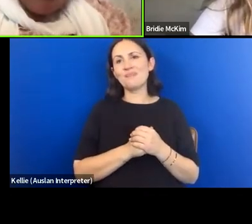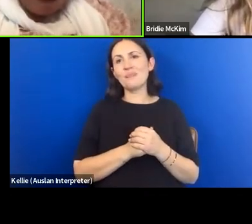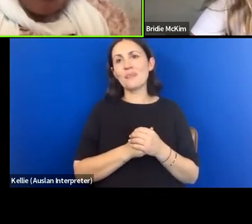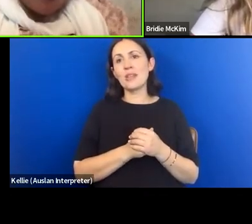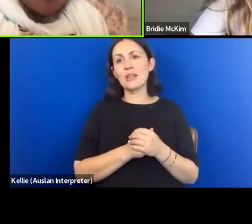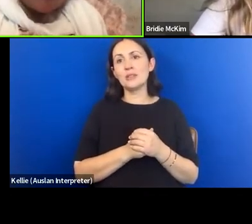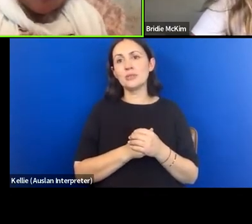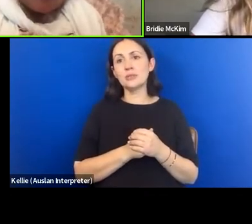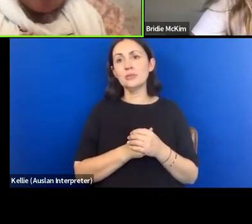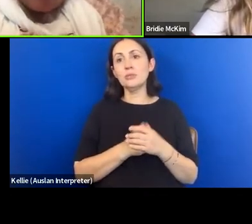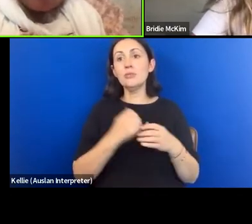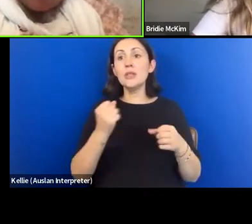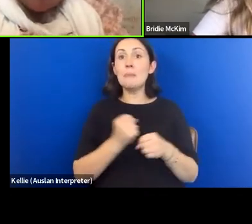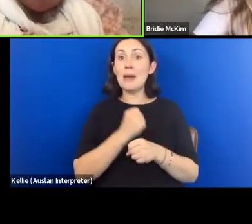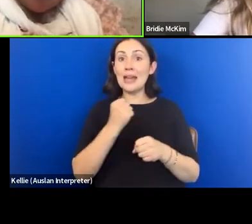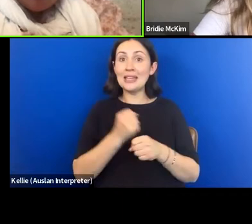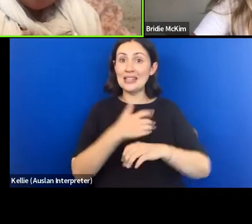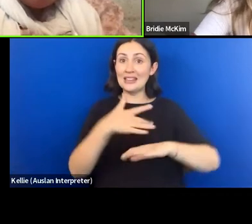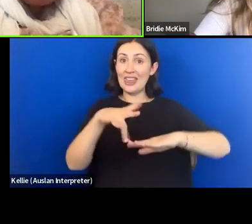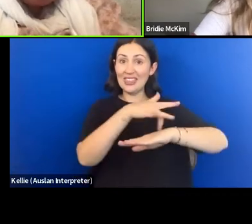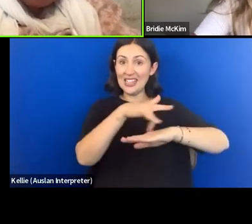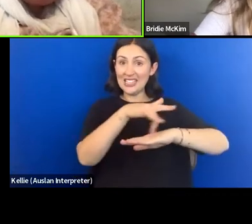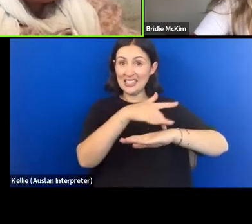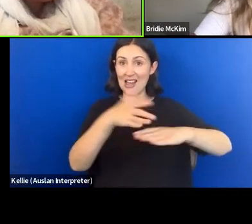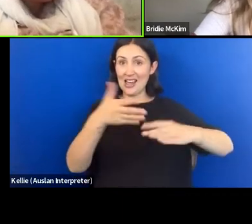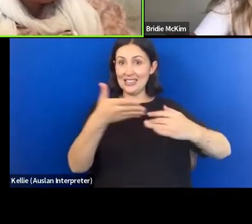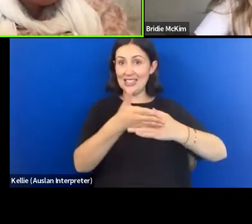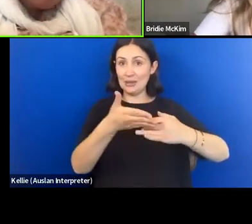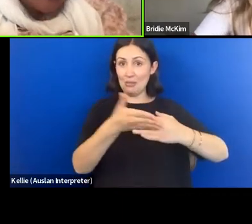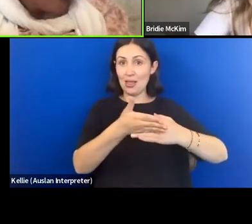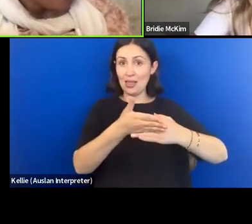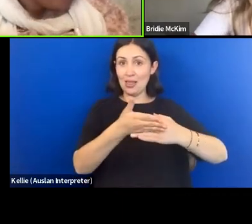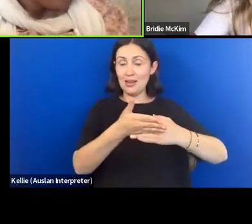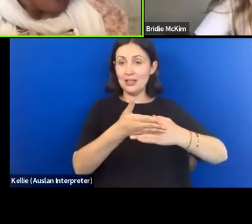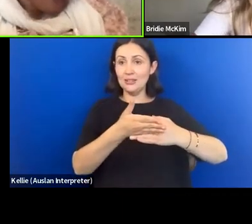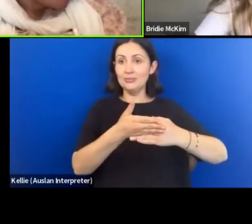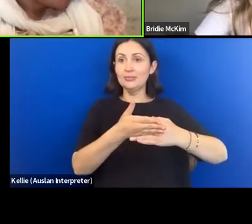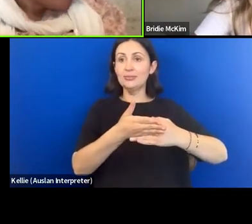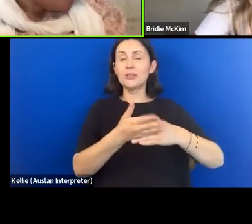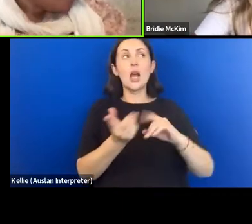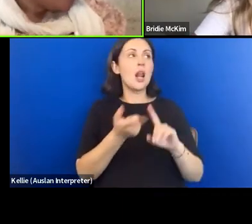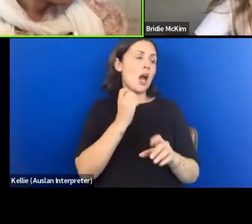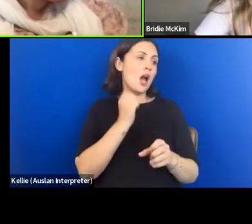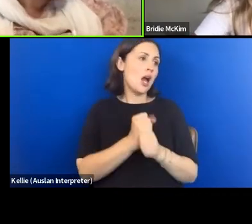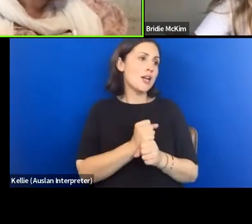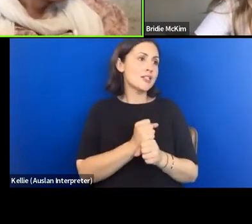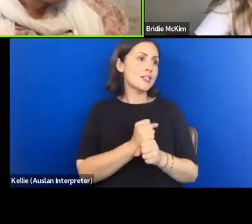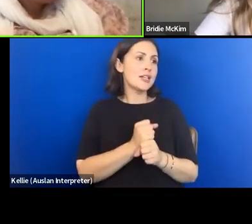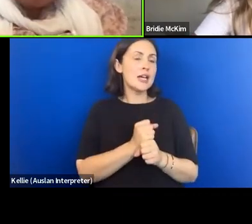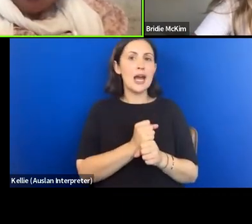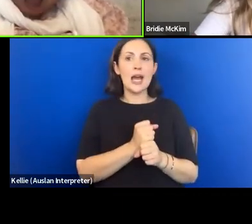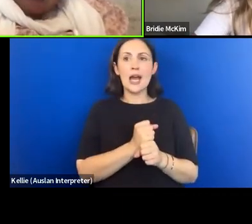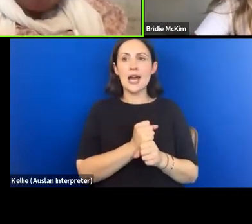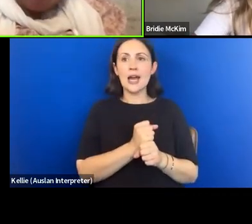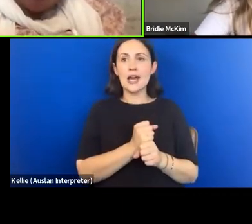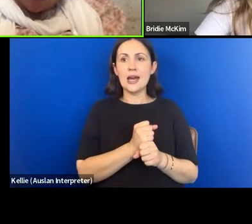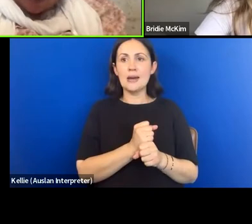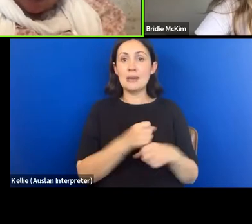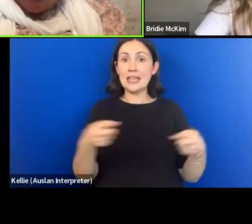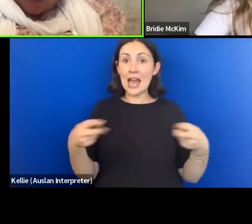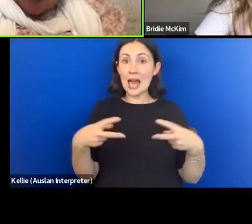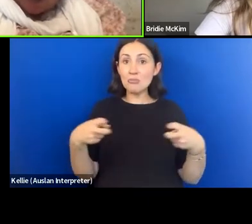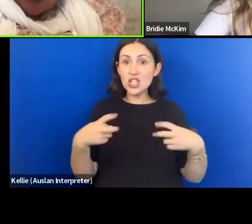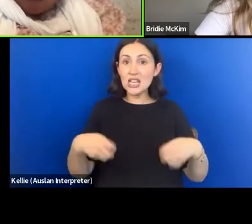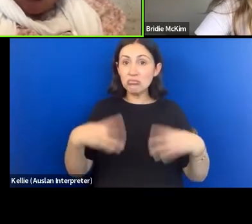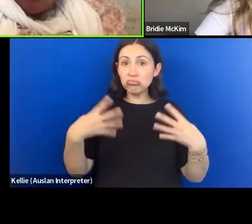making performance accessible in terms of things like live